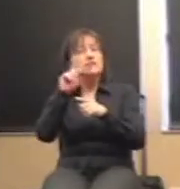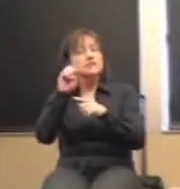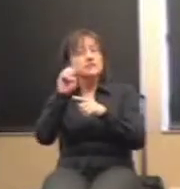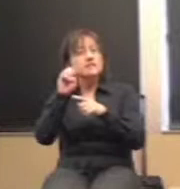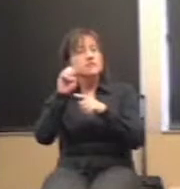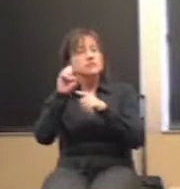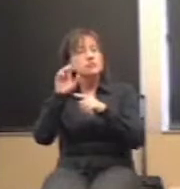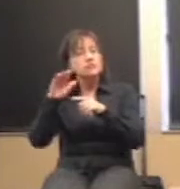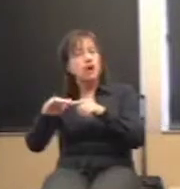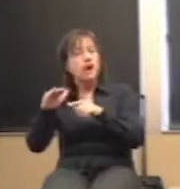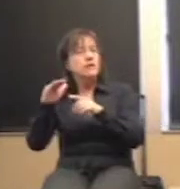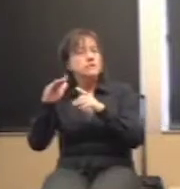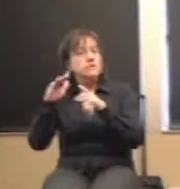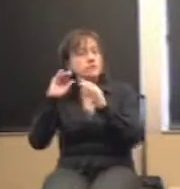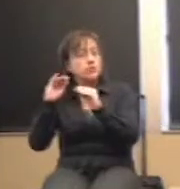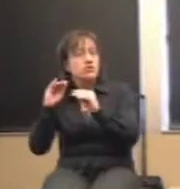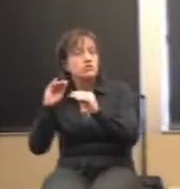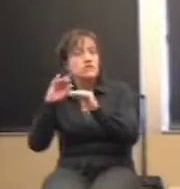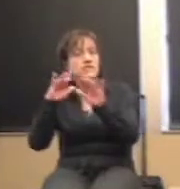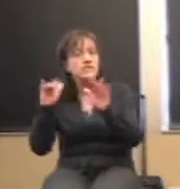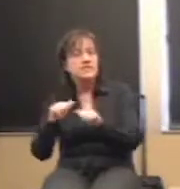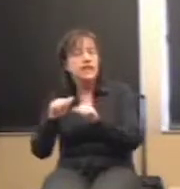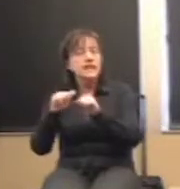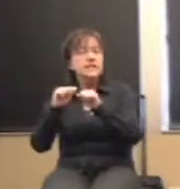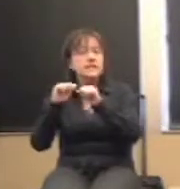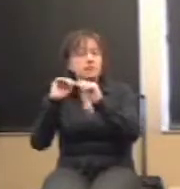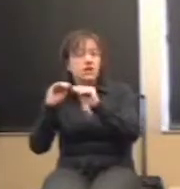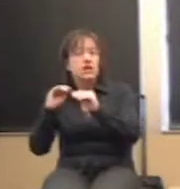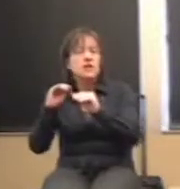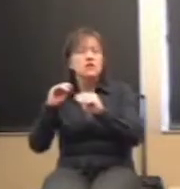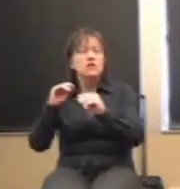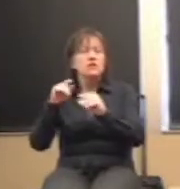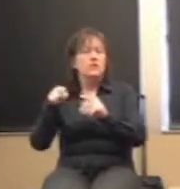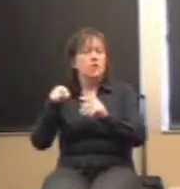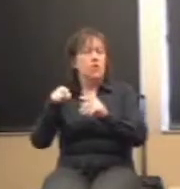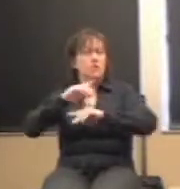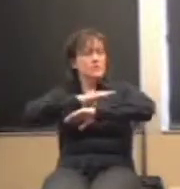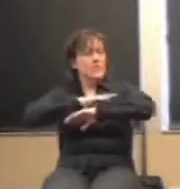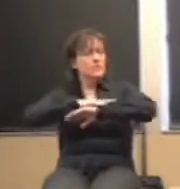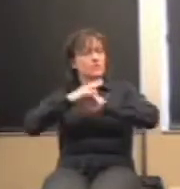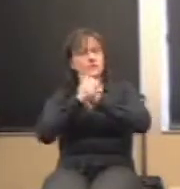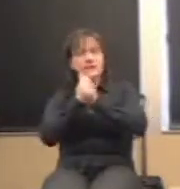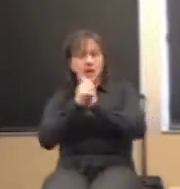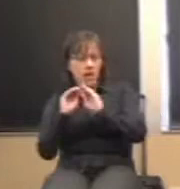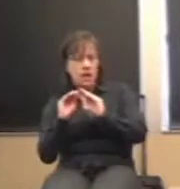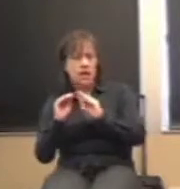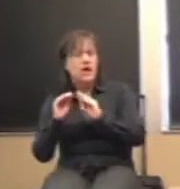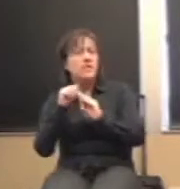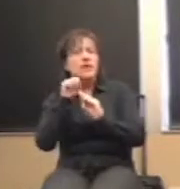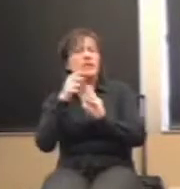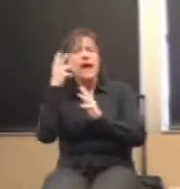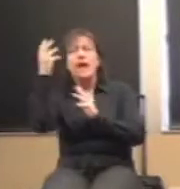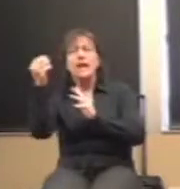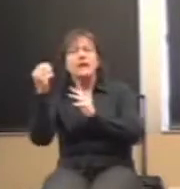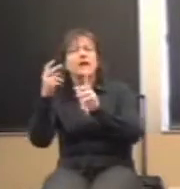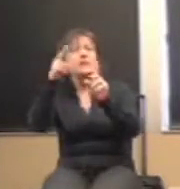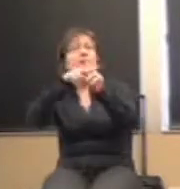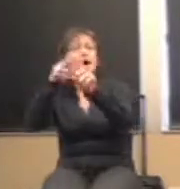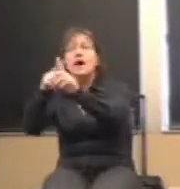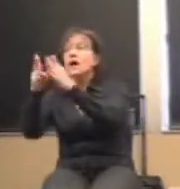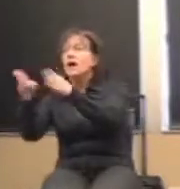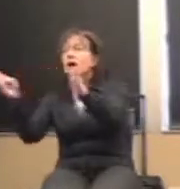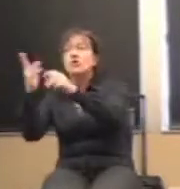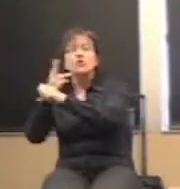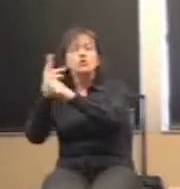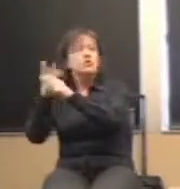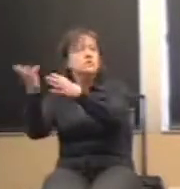instruction, we found out that a lot of those table skills weren't being generalized. And then as we learned more, we found out that some of those skills that